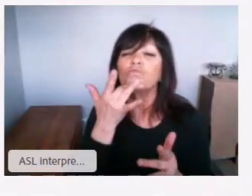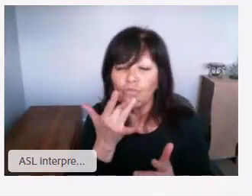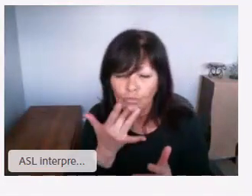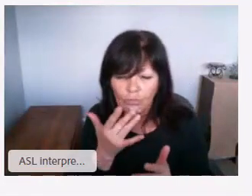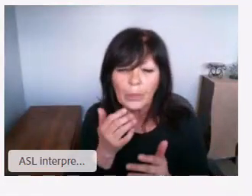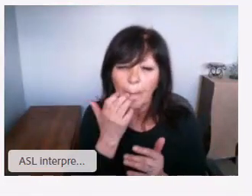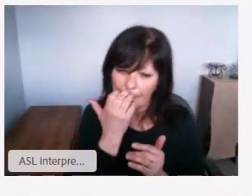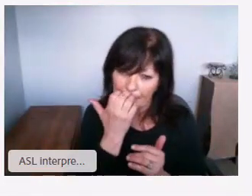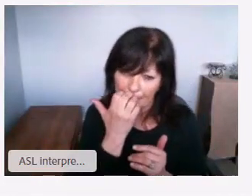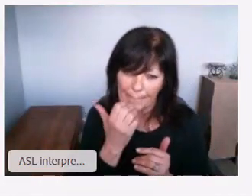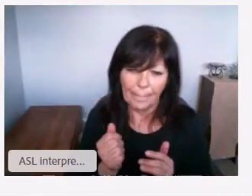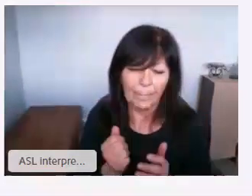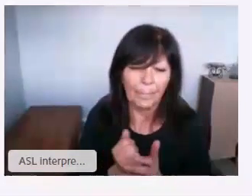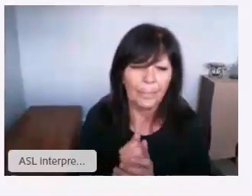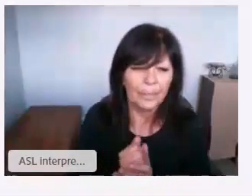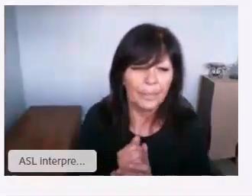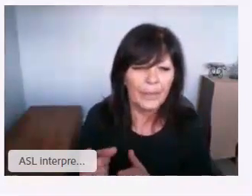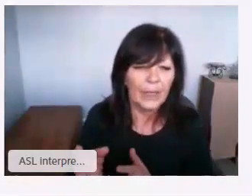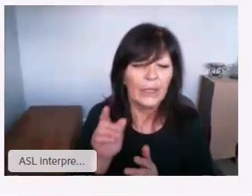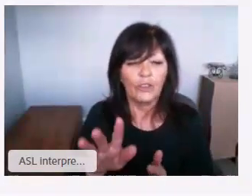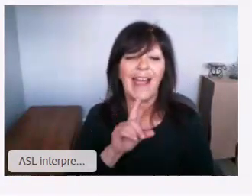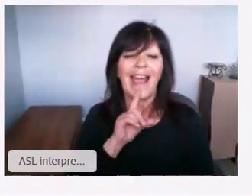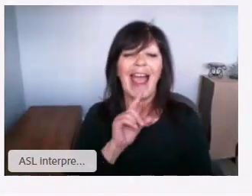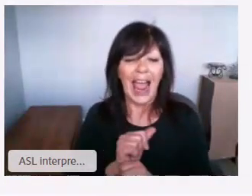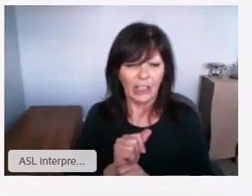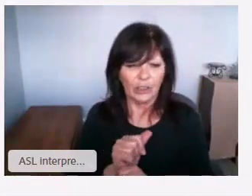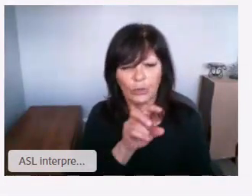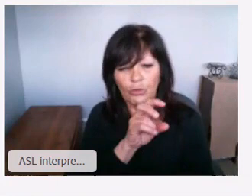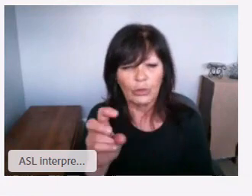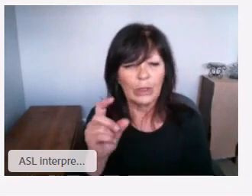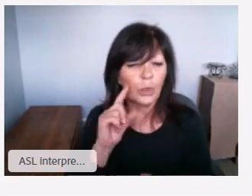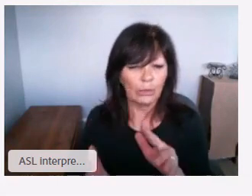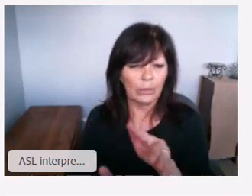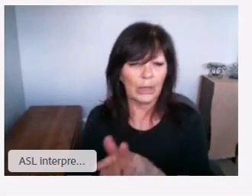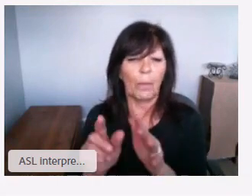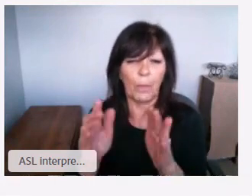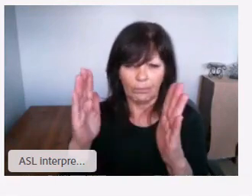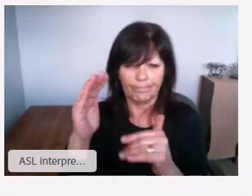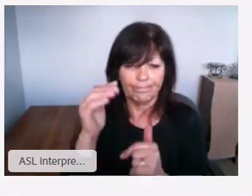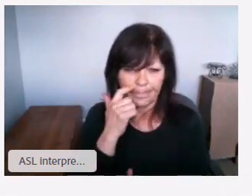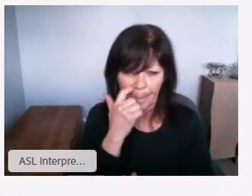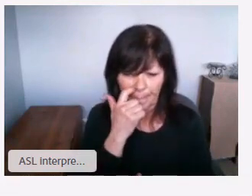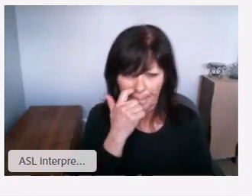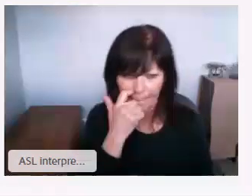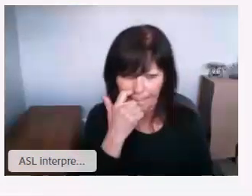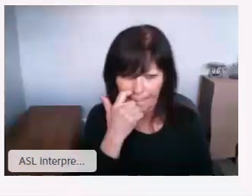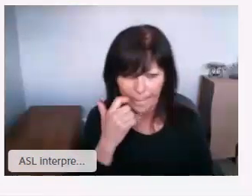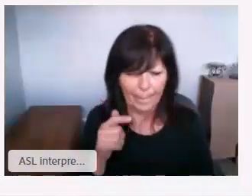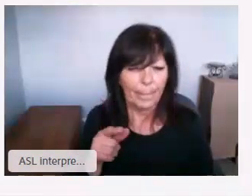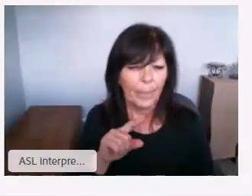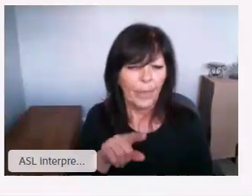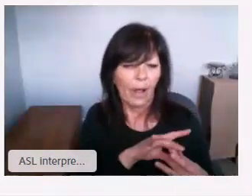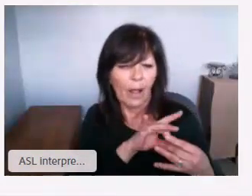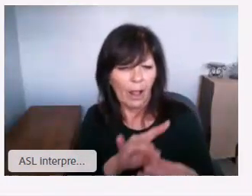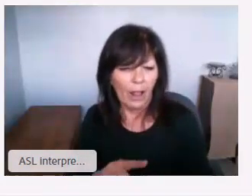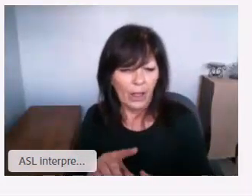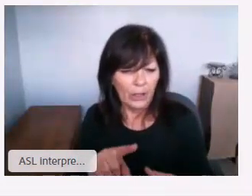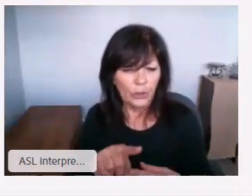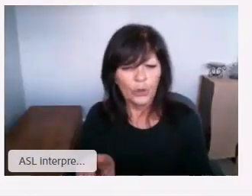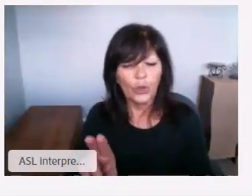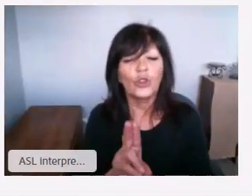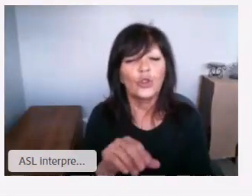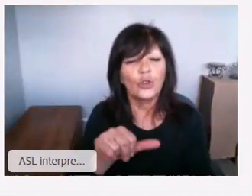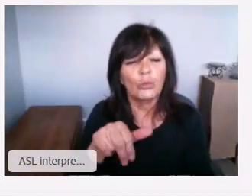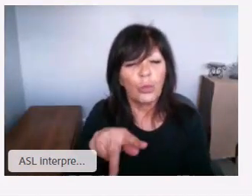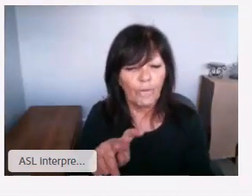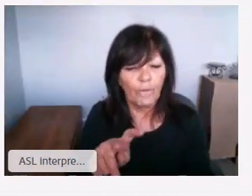that we're showing here in terms of your actual trip planning will be able to come up. And those will all be tied directly to your user profile and the